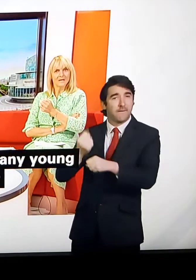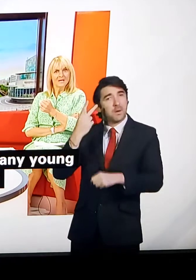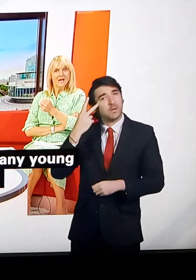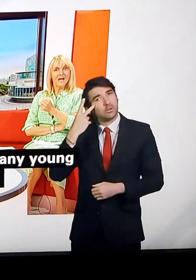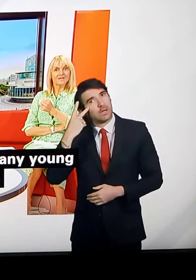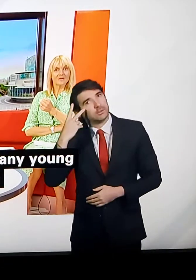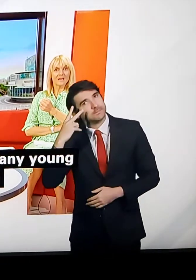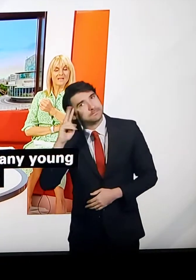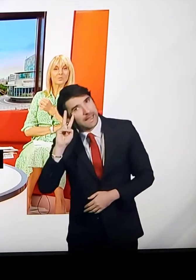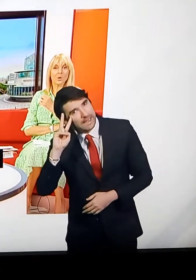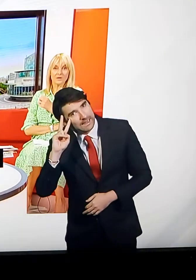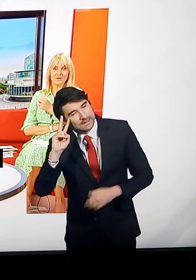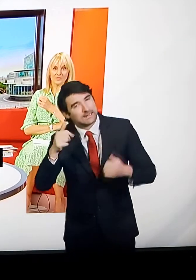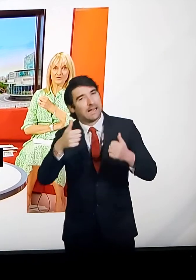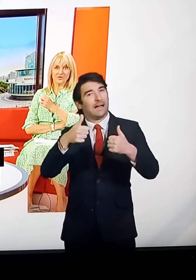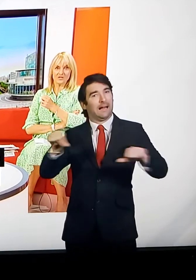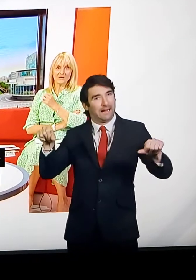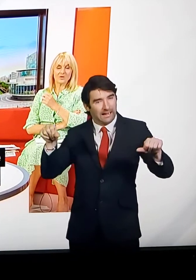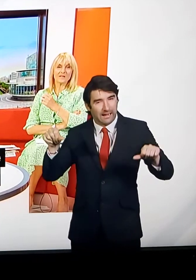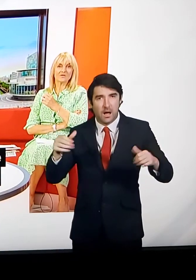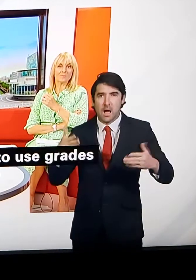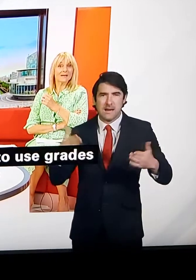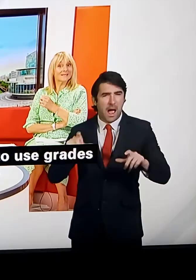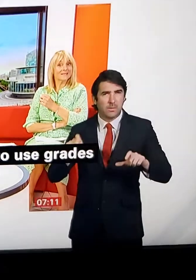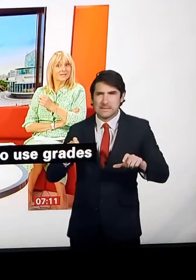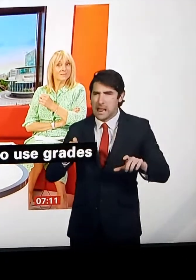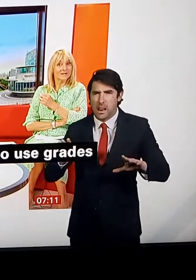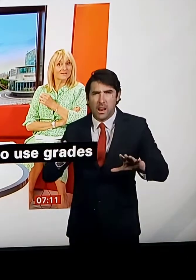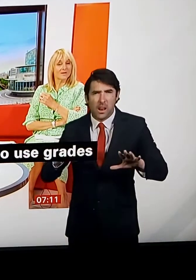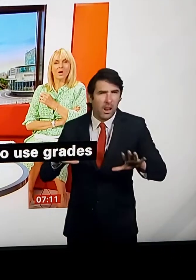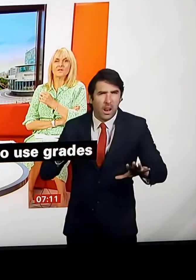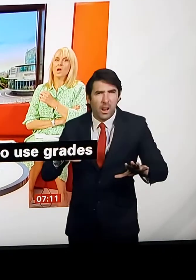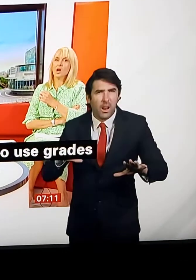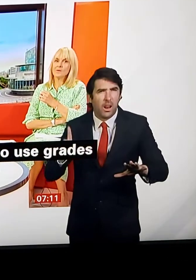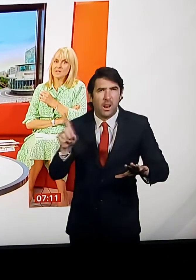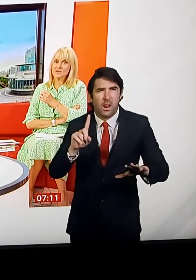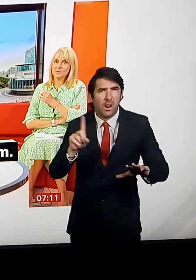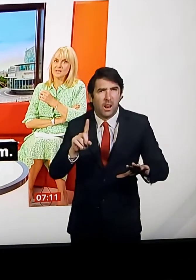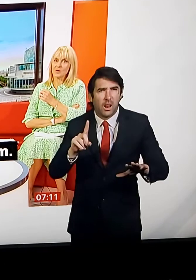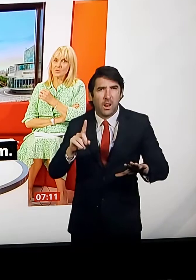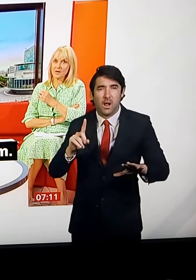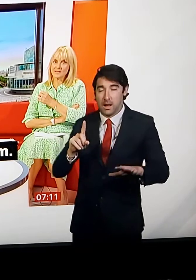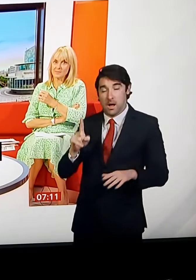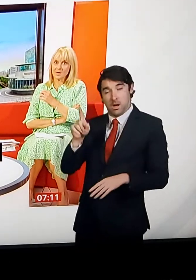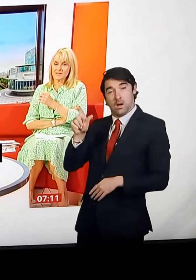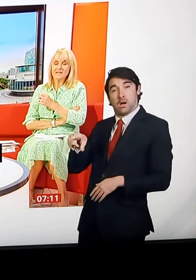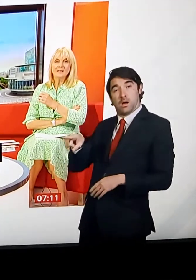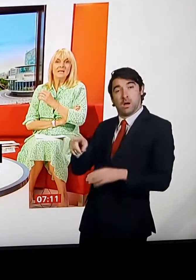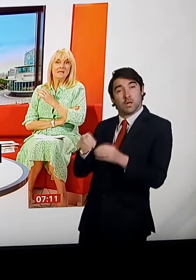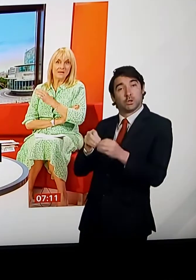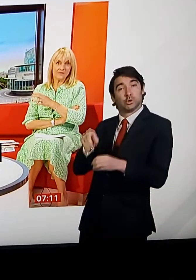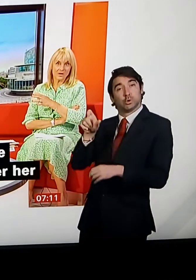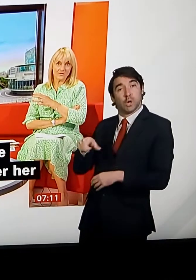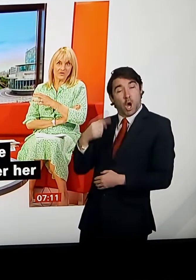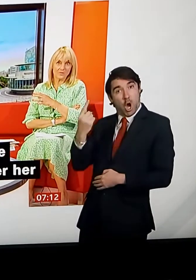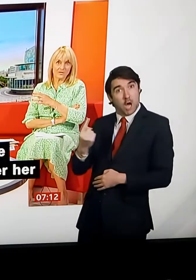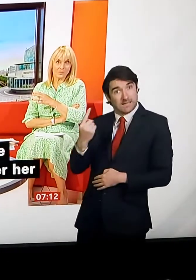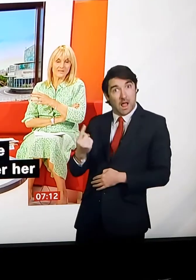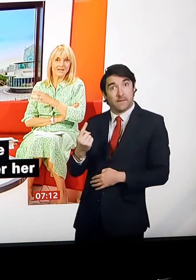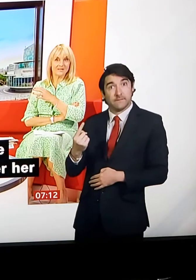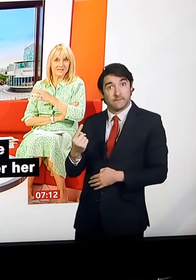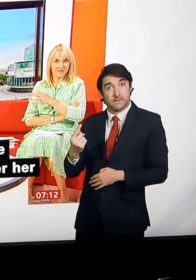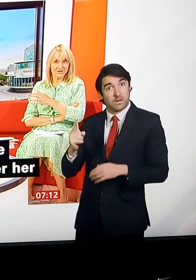algorithm. Azaria is one of those students. She lost out on a place to study medicine after her results were downgraded. But even after